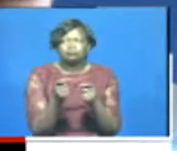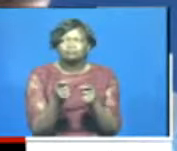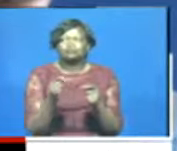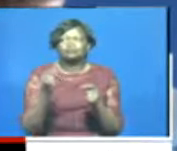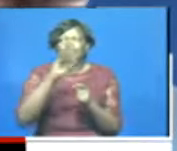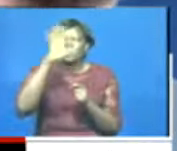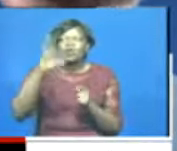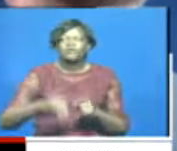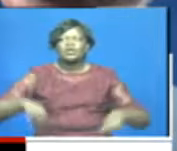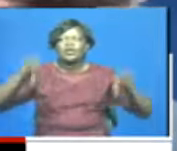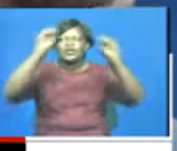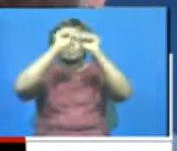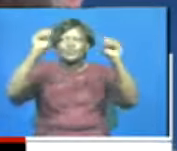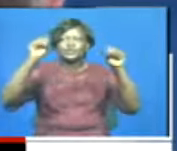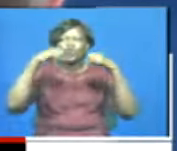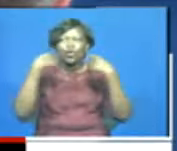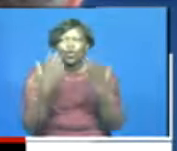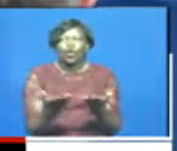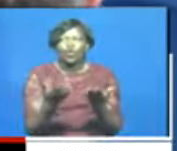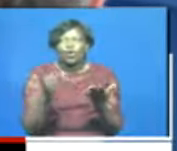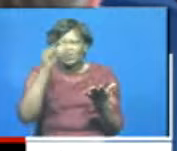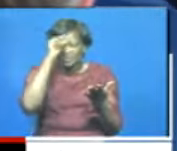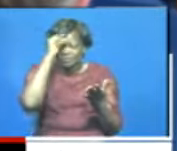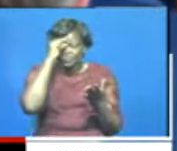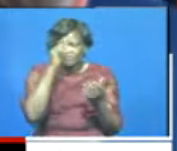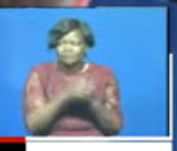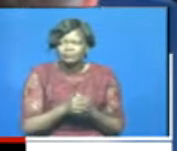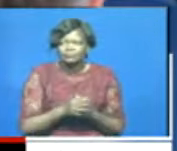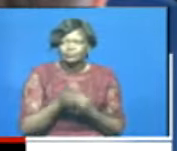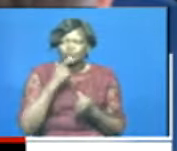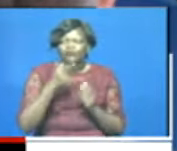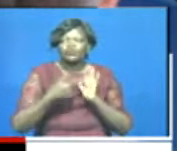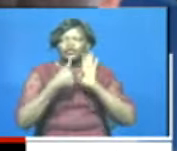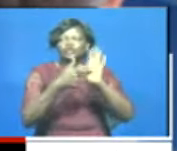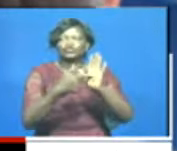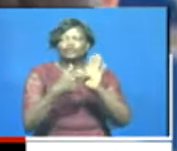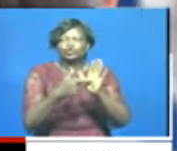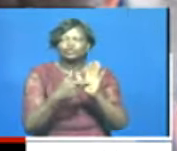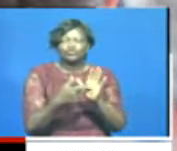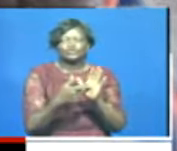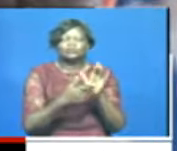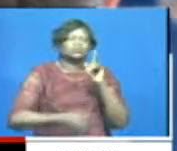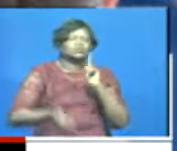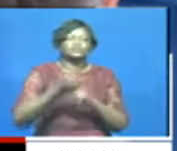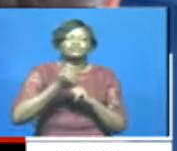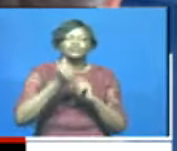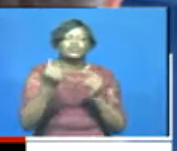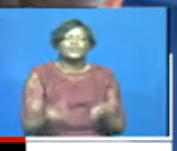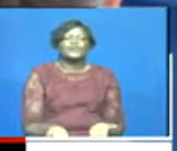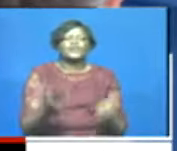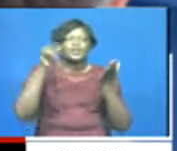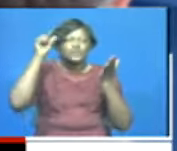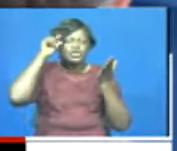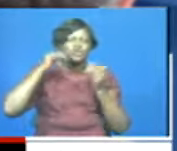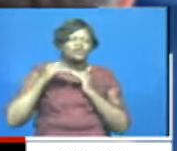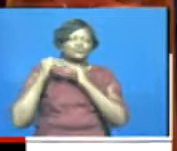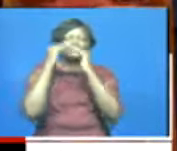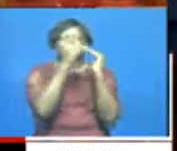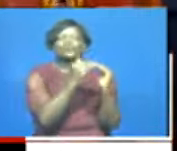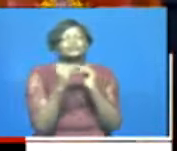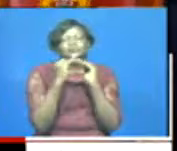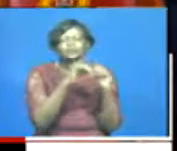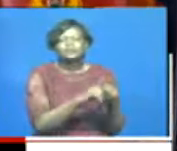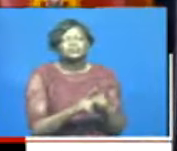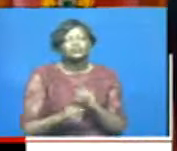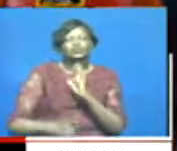of state or government who have demonstrated outstanding achievement in promoting gender equality as well as